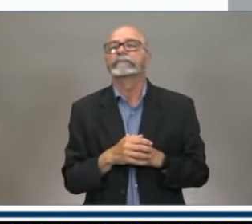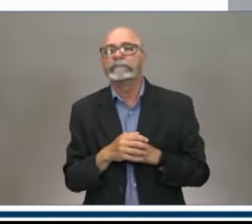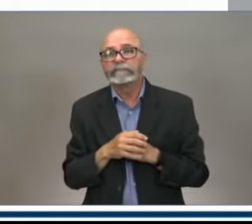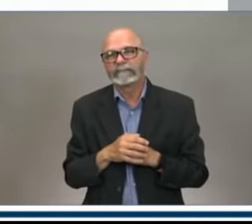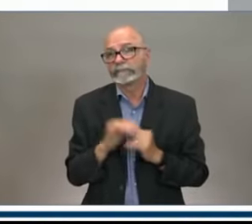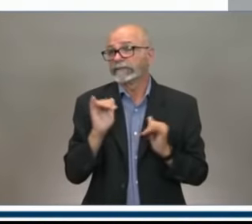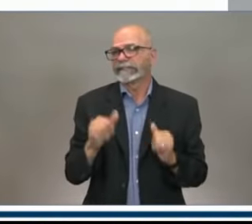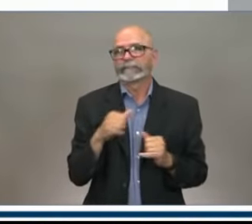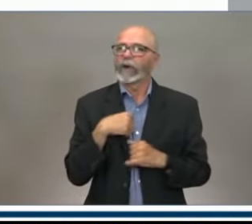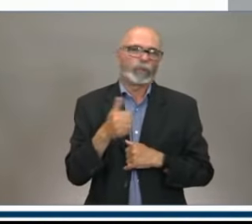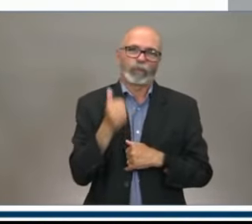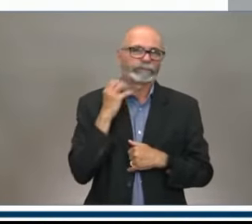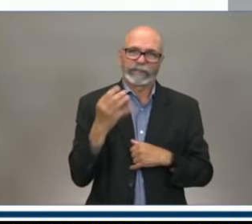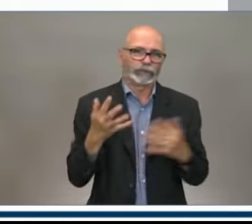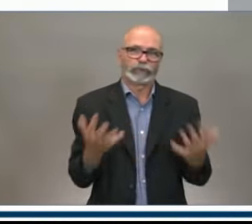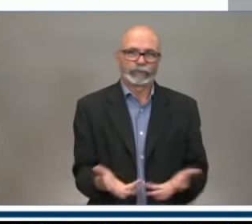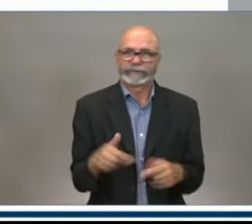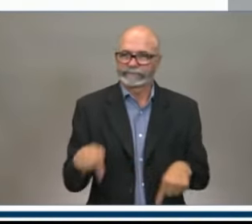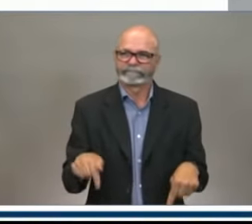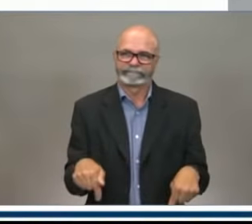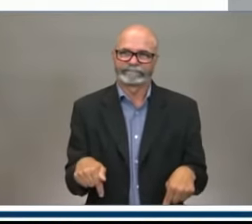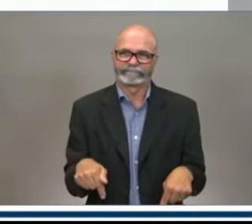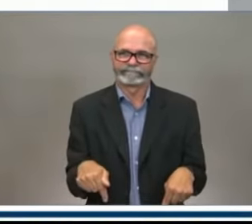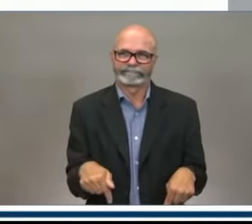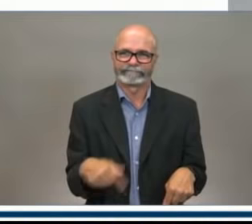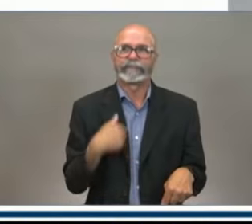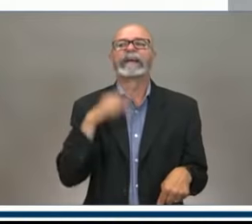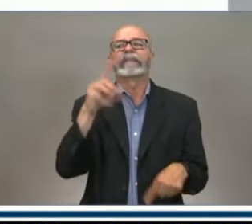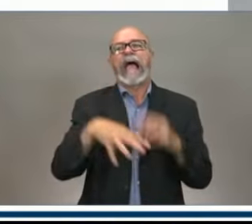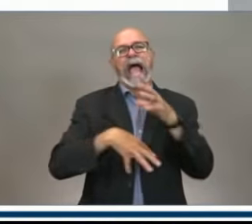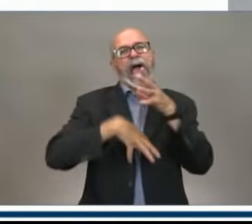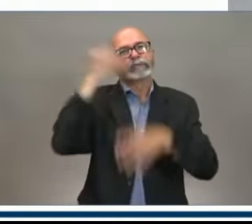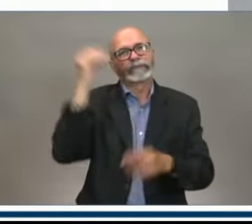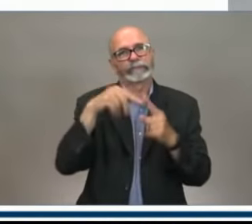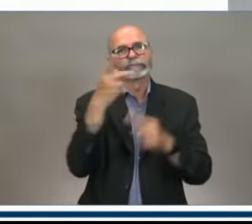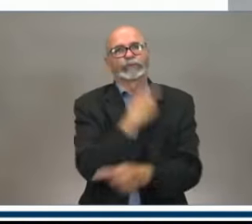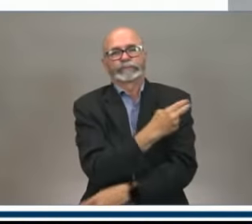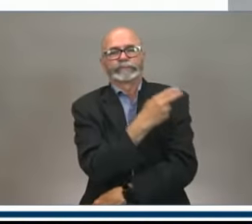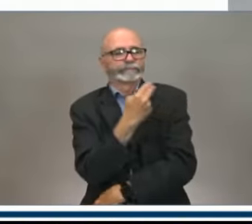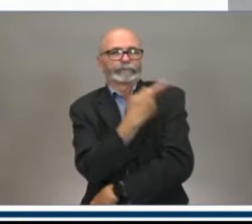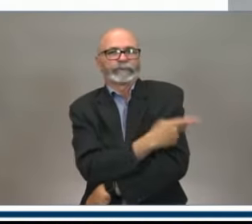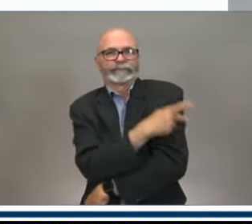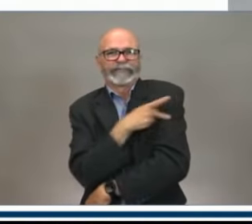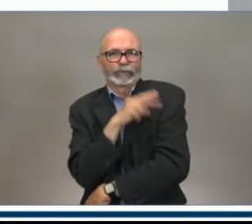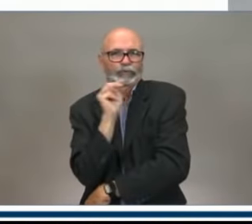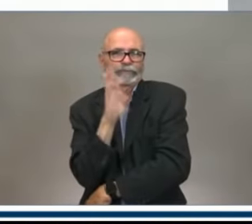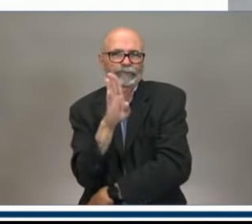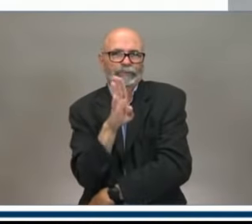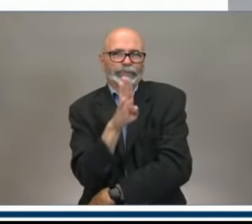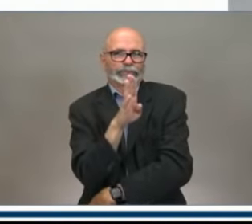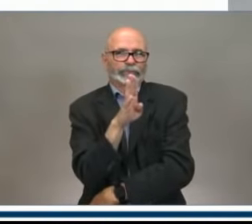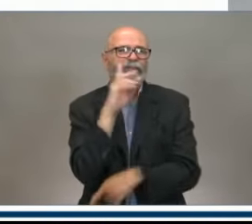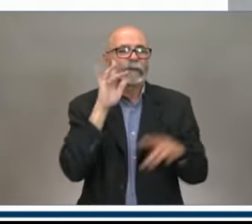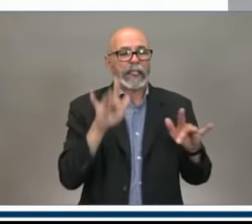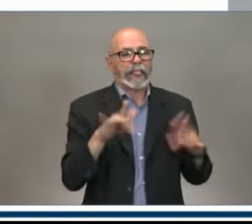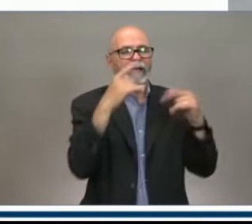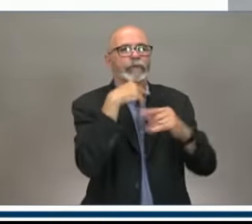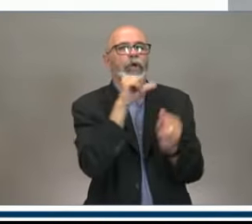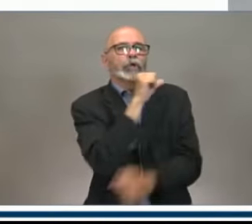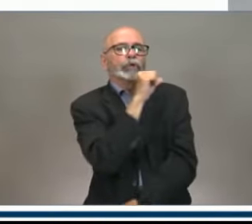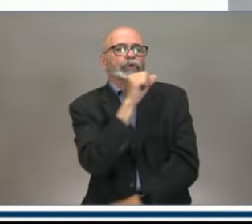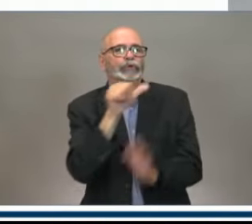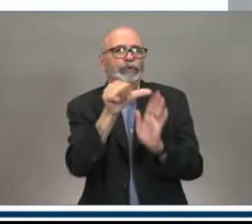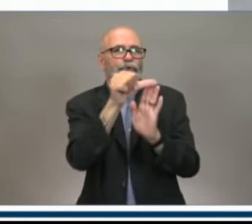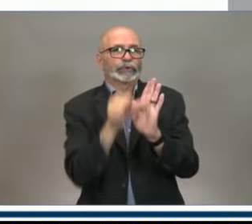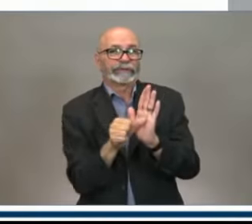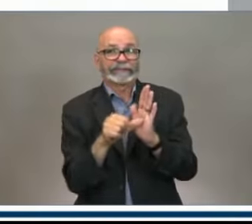Nova Scotia, so I have to go to New Brunswick for a minor procedure tomorrow, which means, like all Nova Scotians coming back into Nova